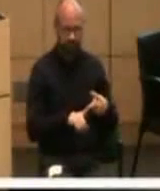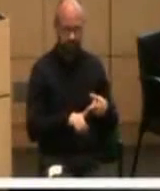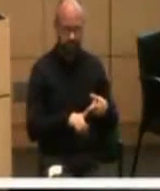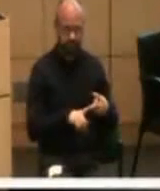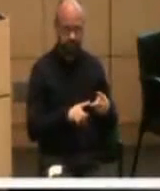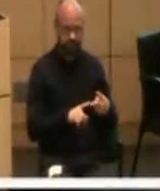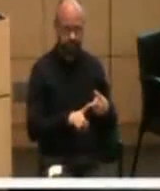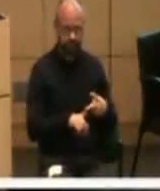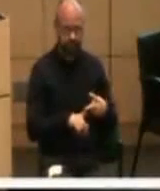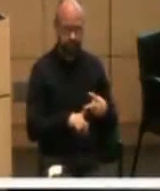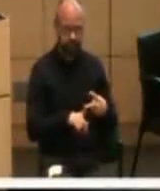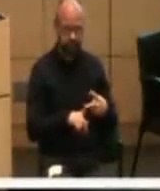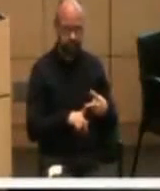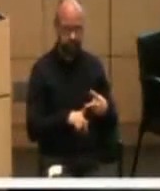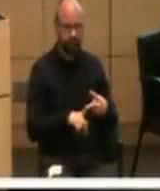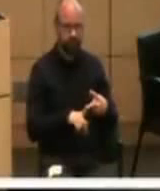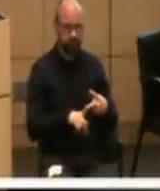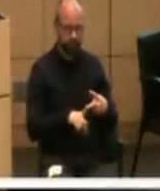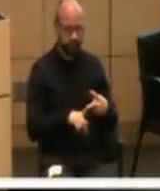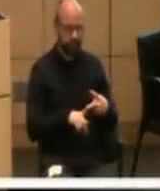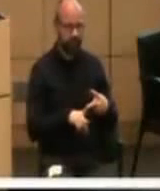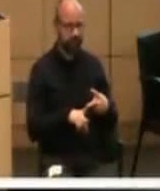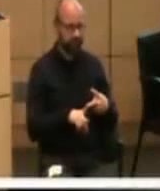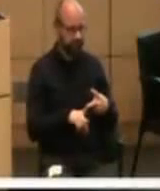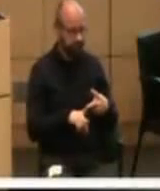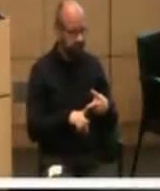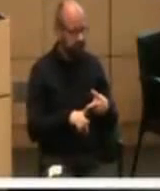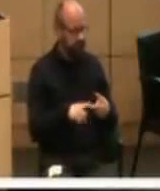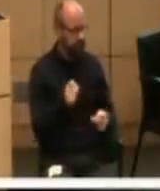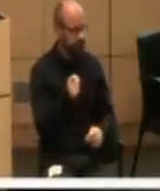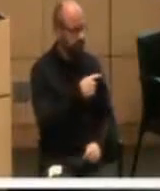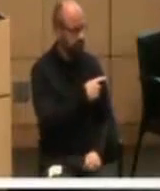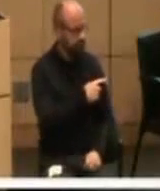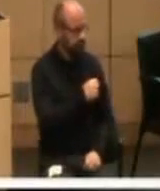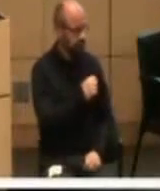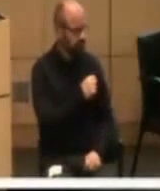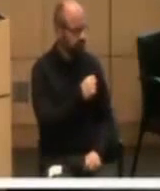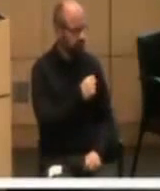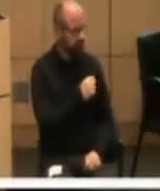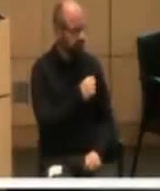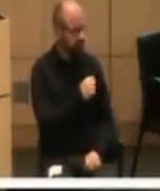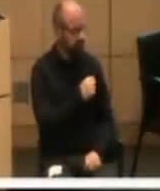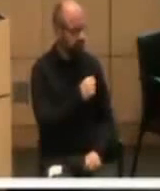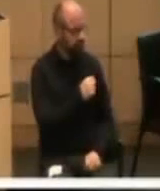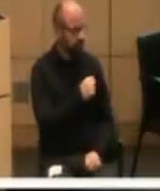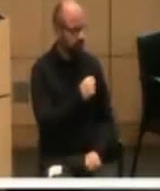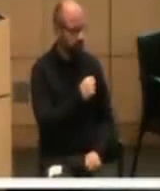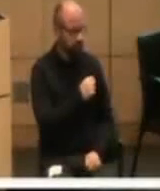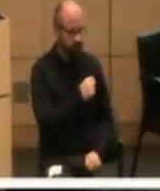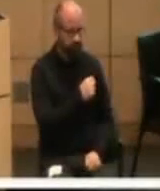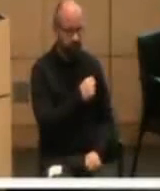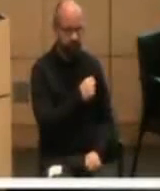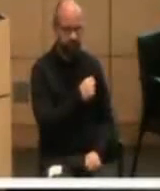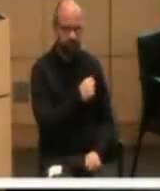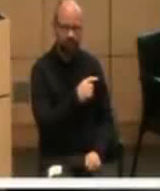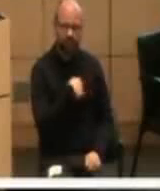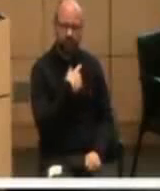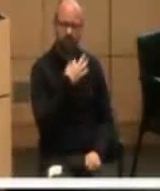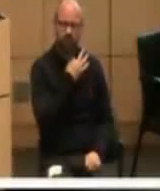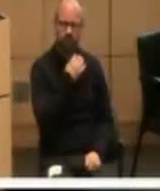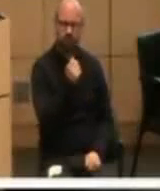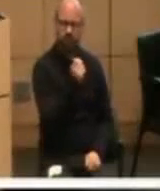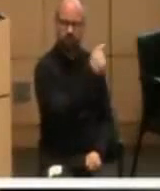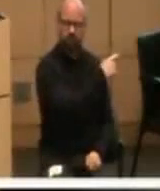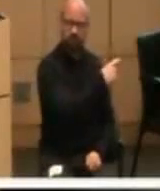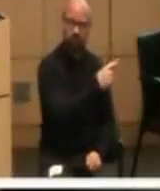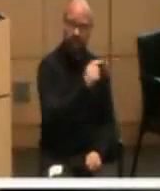any research regarding plasticity of the brain to adjust to amplification by, in